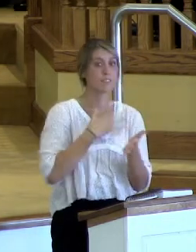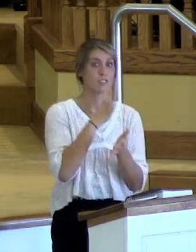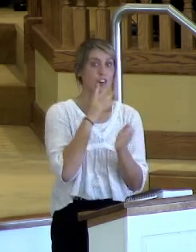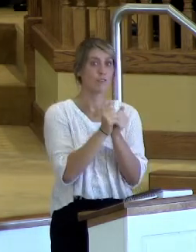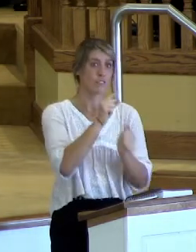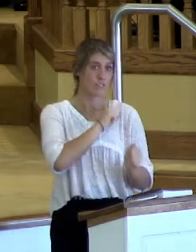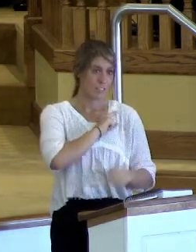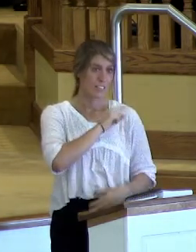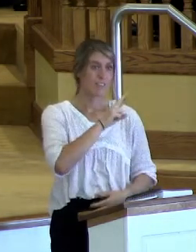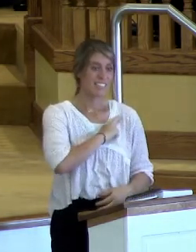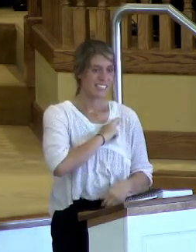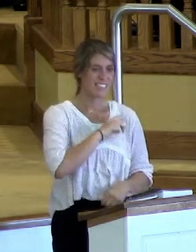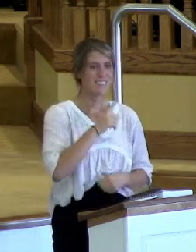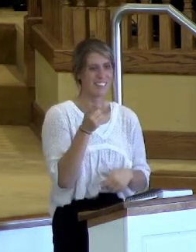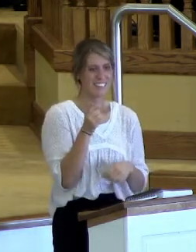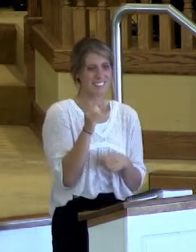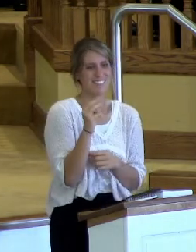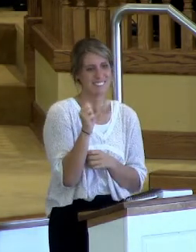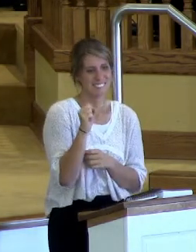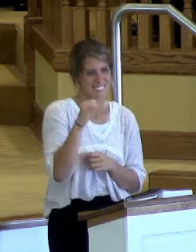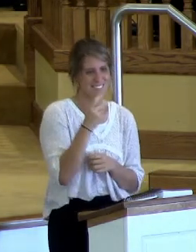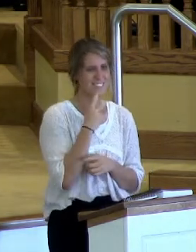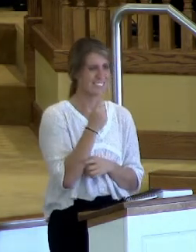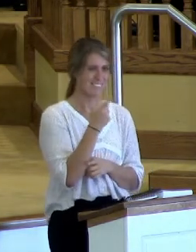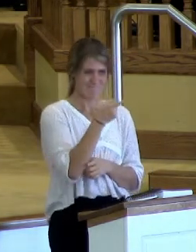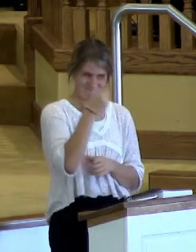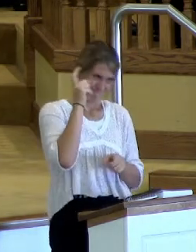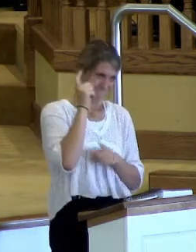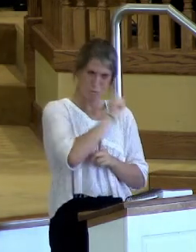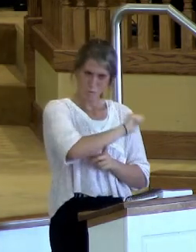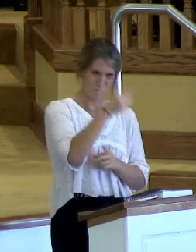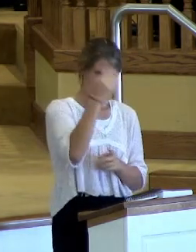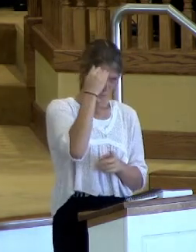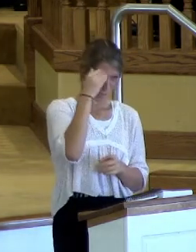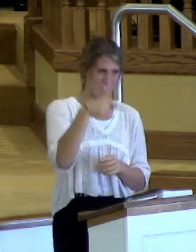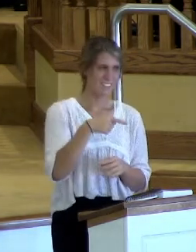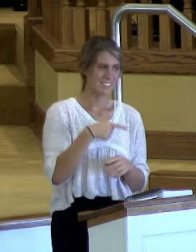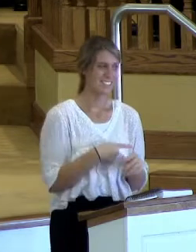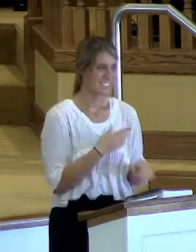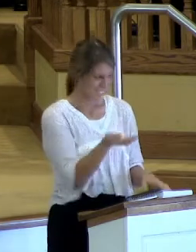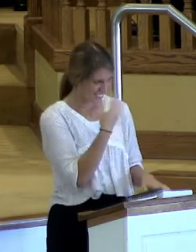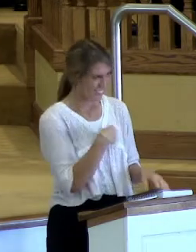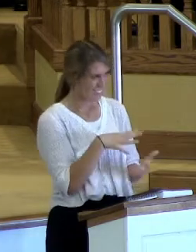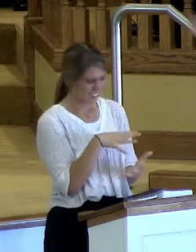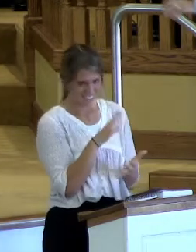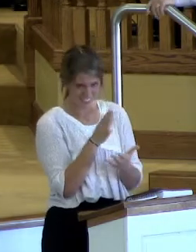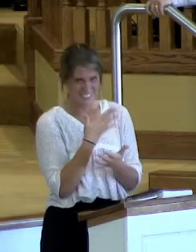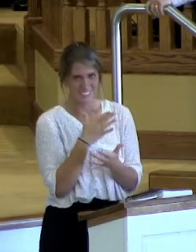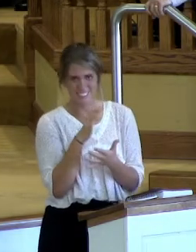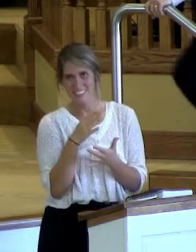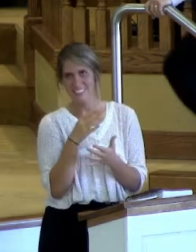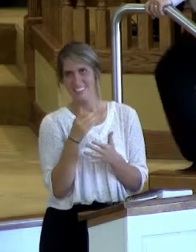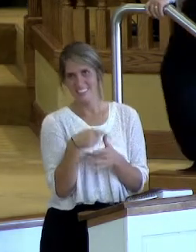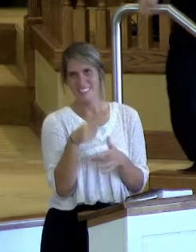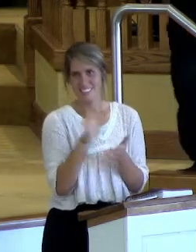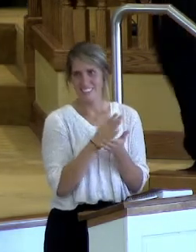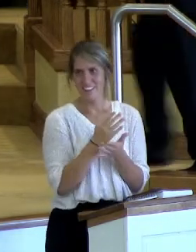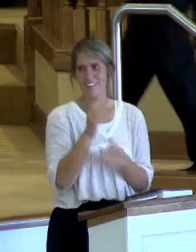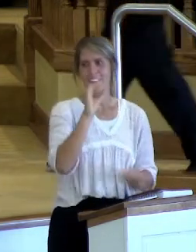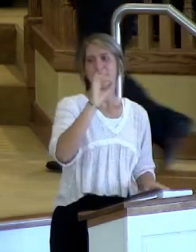Rana. But Miss Jennifer is adamant that you all sing it tonight. I was about to make her do it herself, but she made you guys come up with her. So, all right,